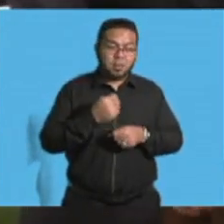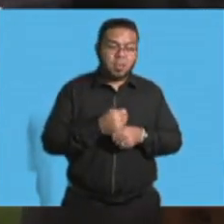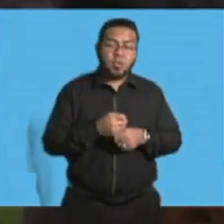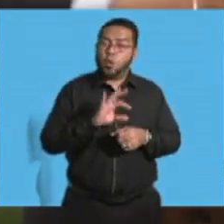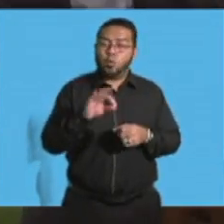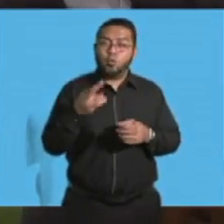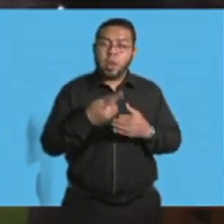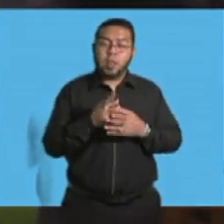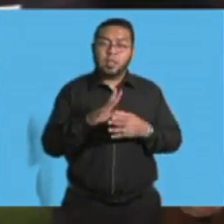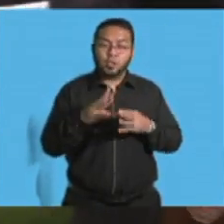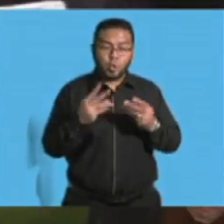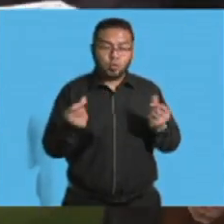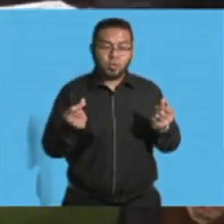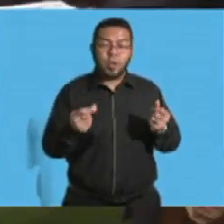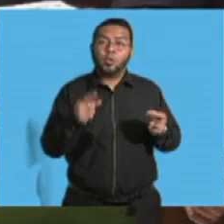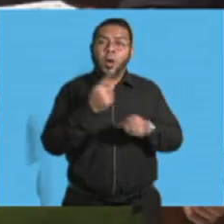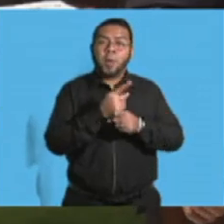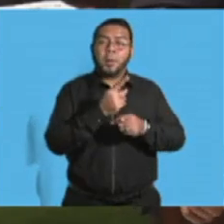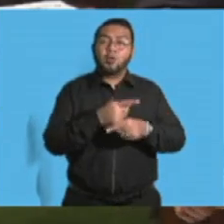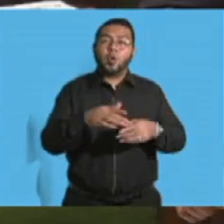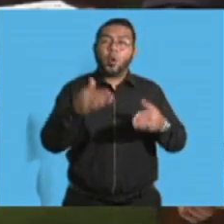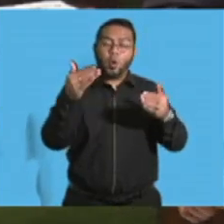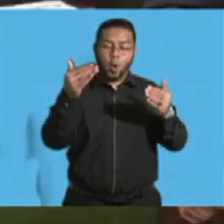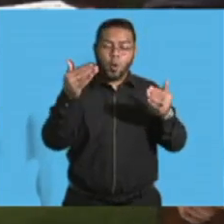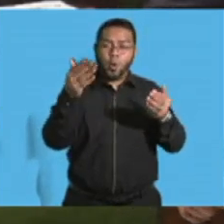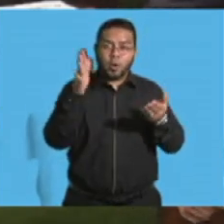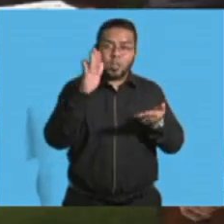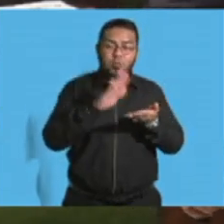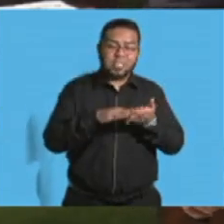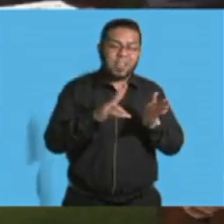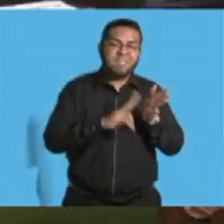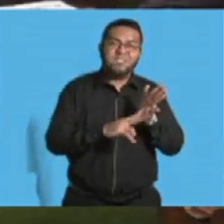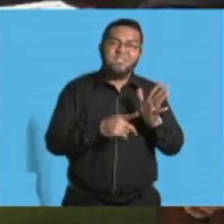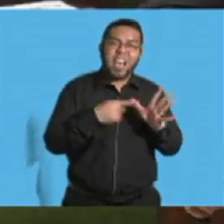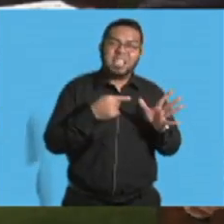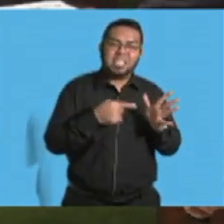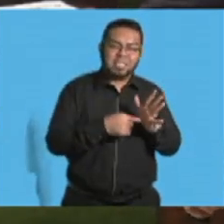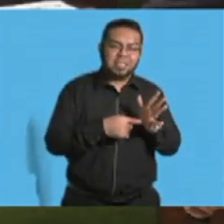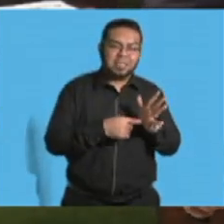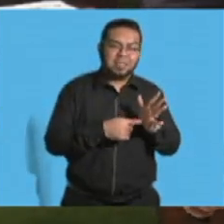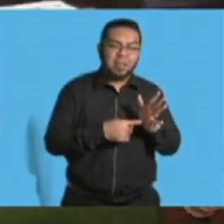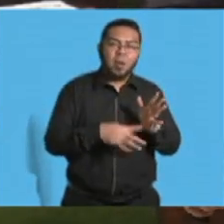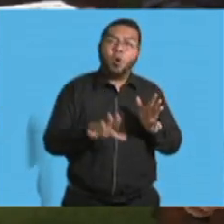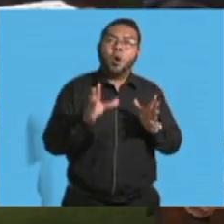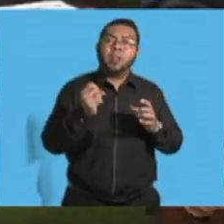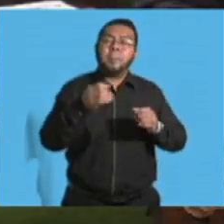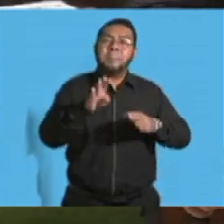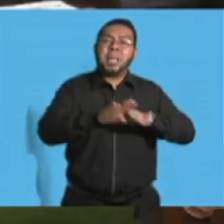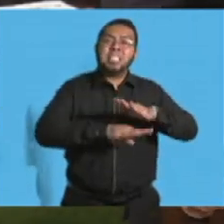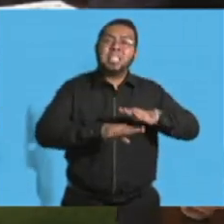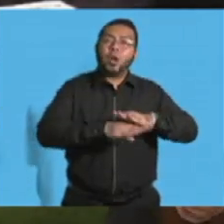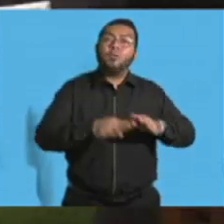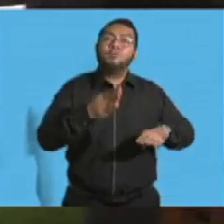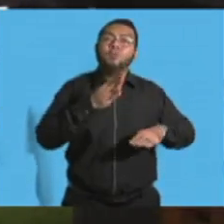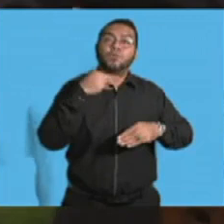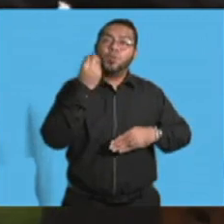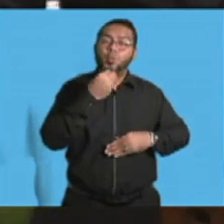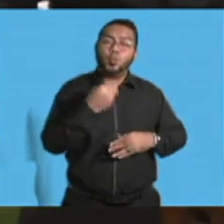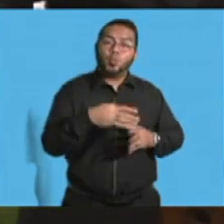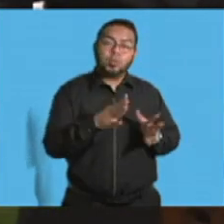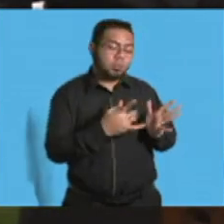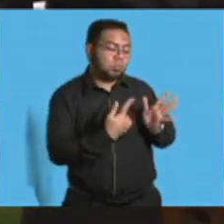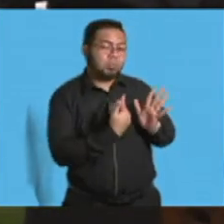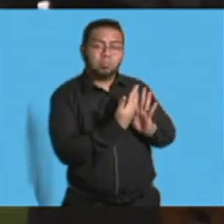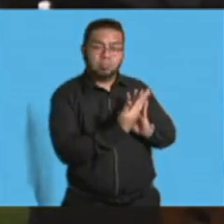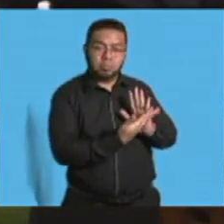solution. They talk about reducing VAT, bringing back on the so-called basic food items. Basic food items, Madam Speaker, are